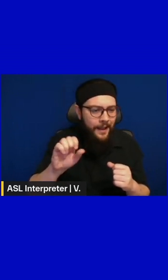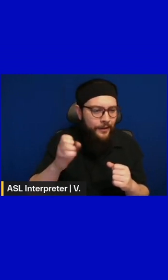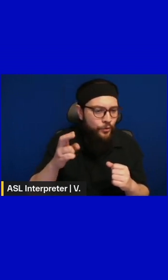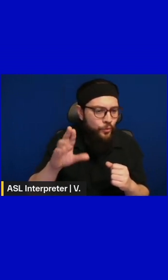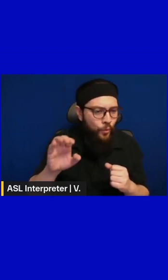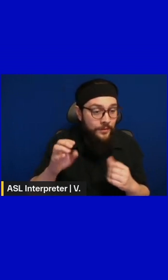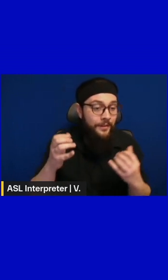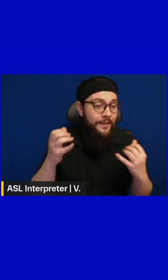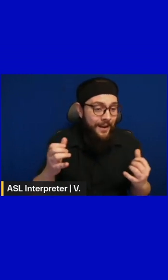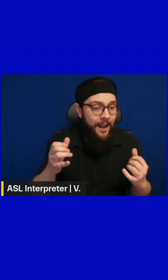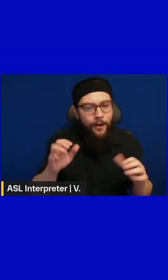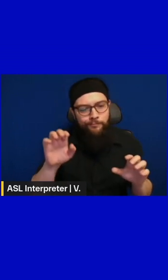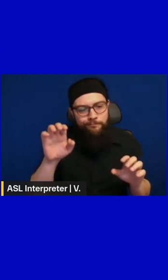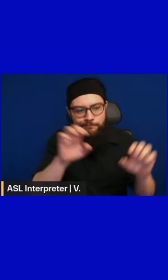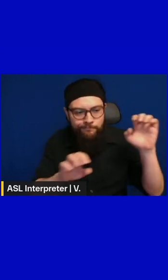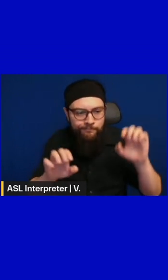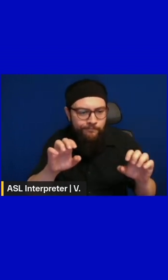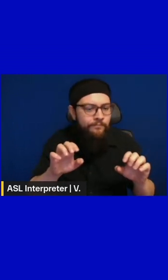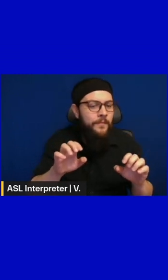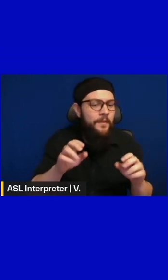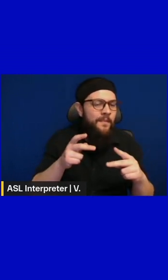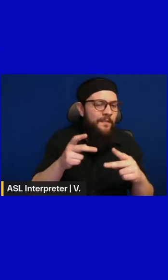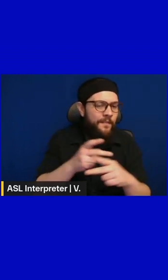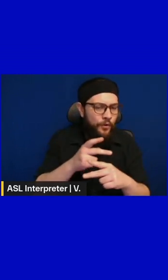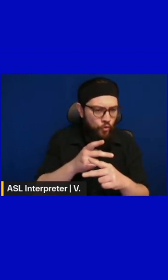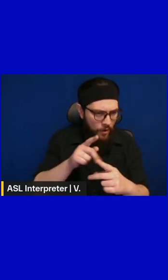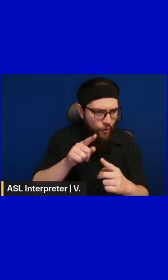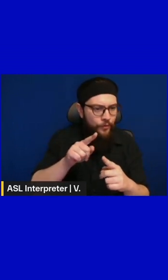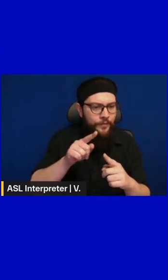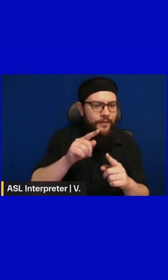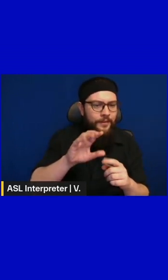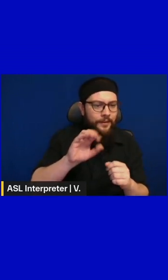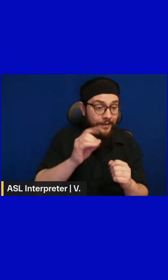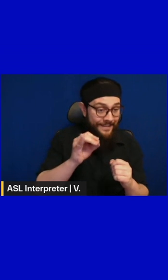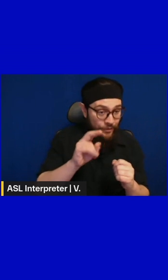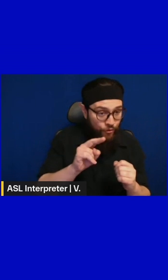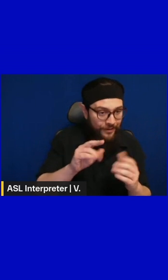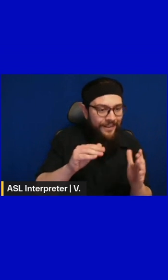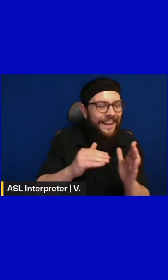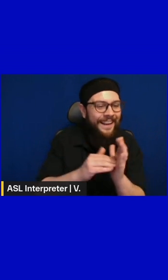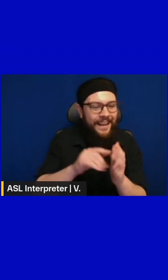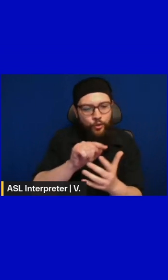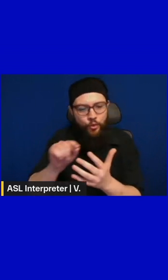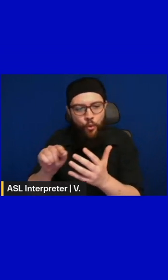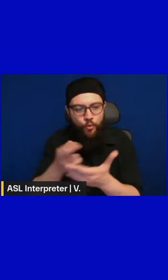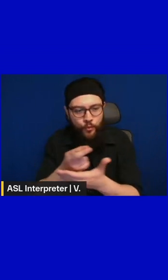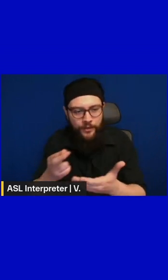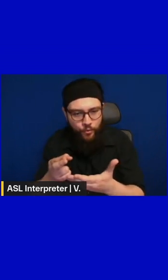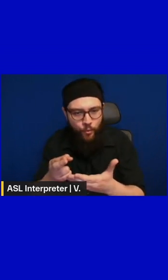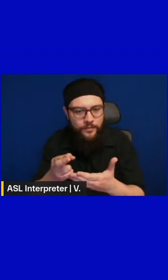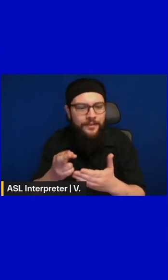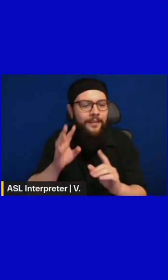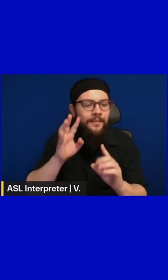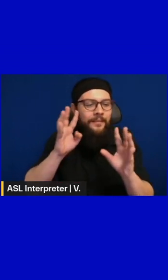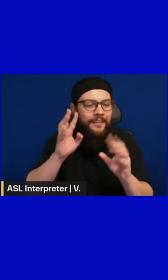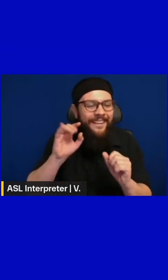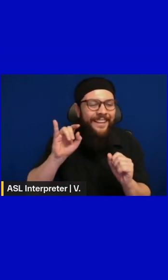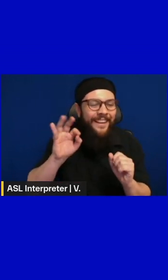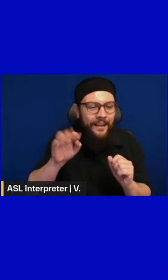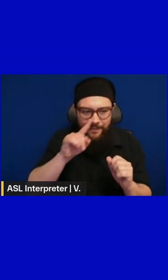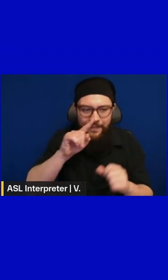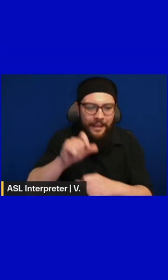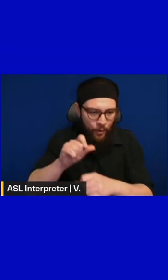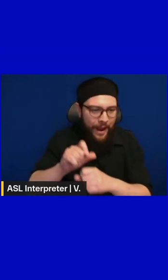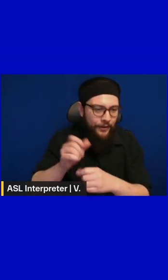and assert the condition against those resources as if it actually existed. And so in